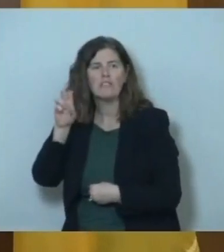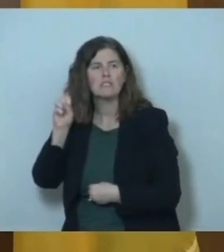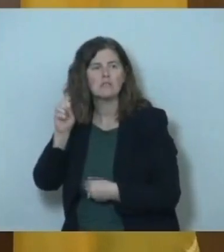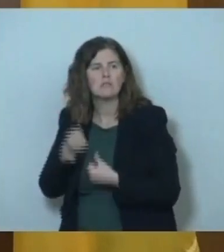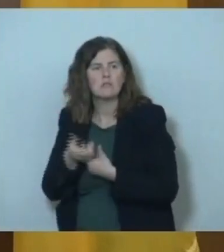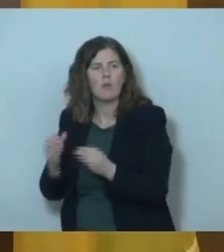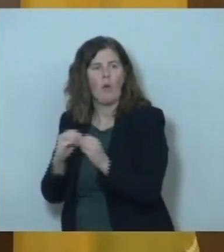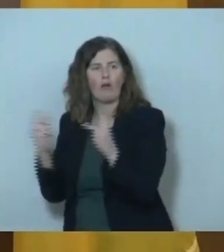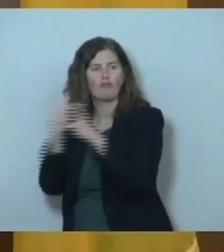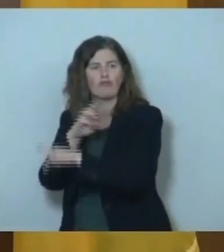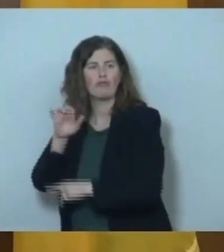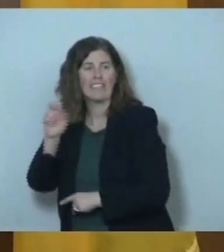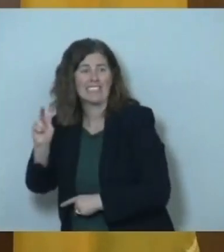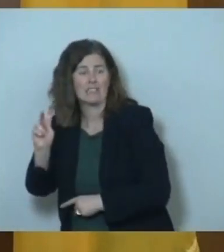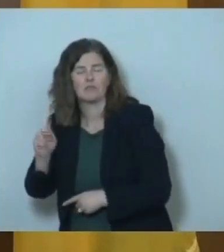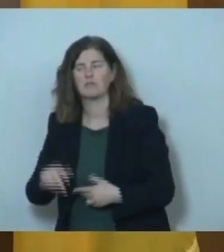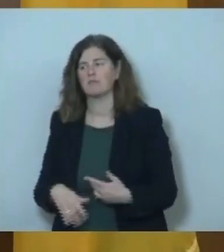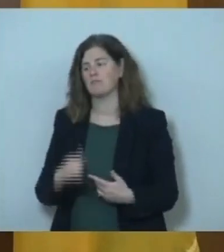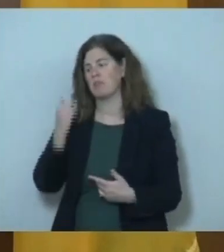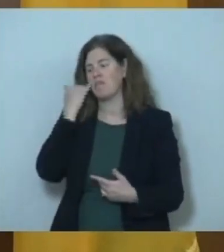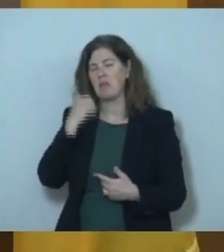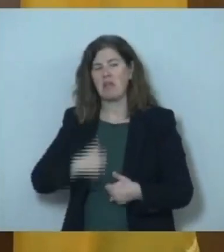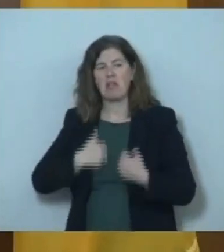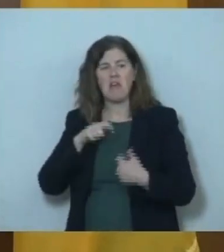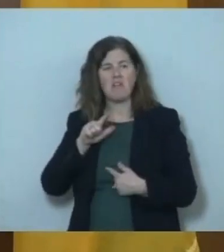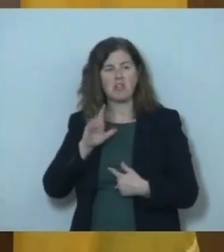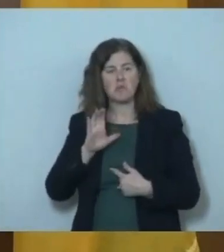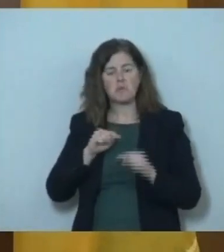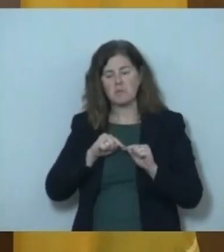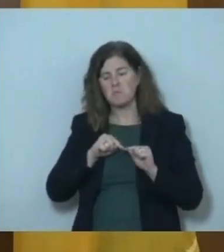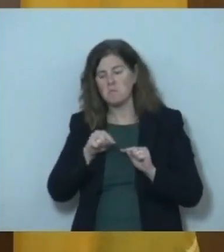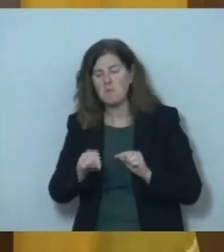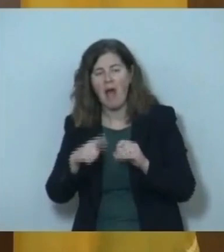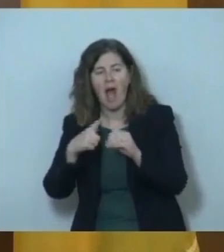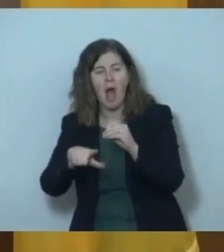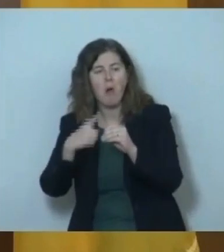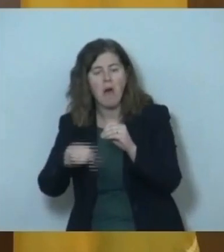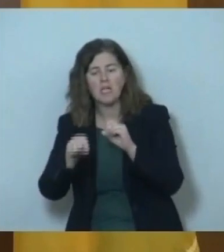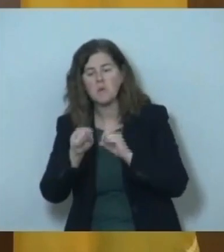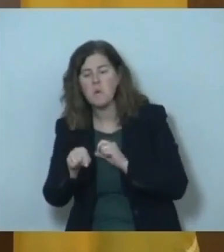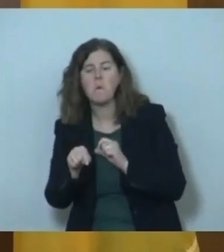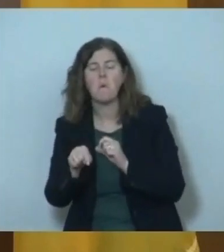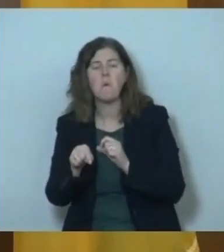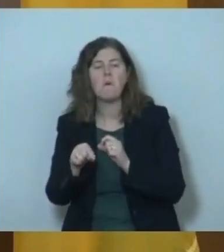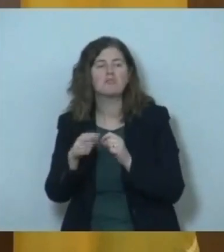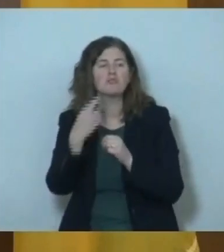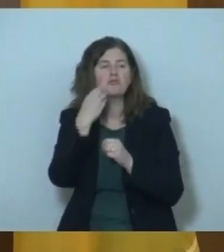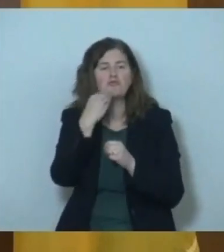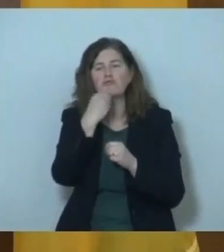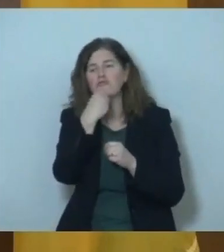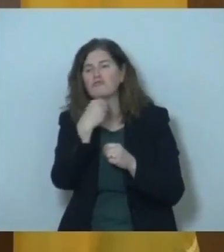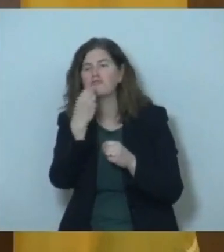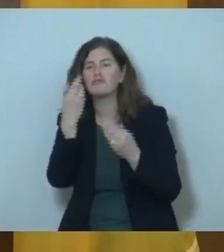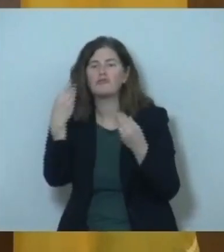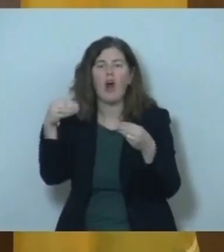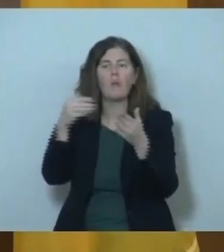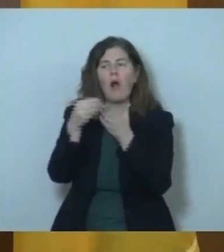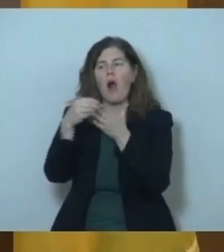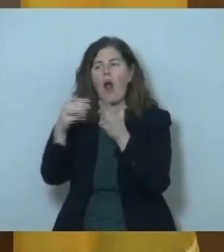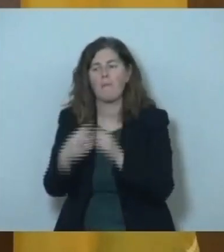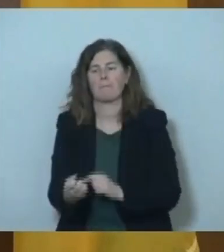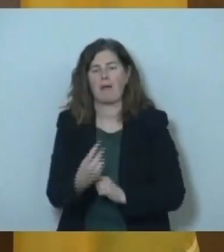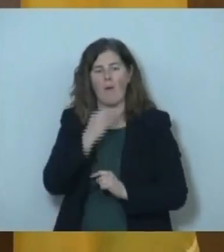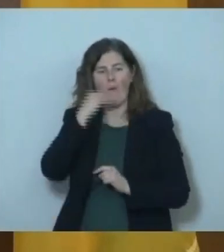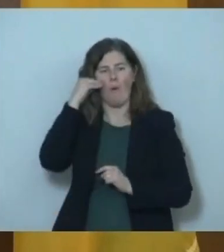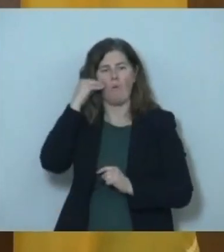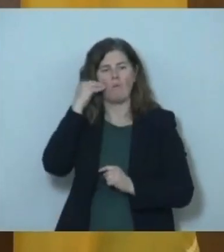movie theater in El Paso, you're creating risk in New Mexico. If somebody in New Mexico didn't